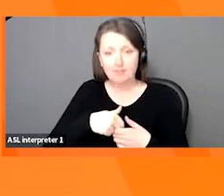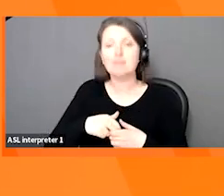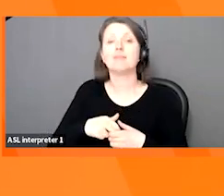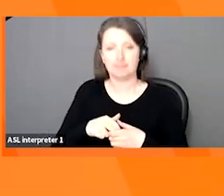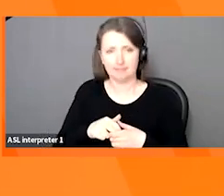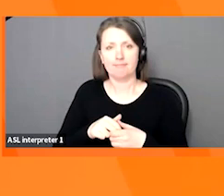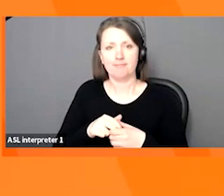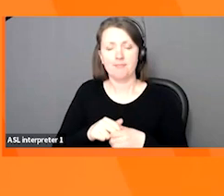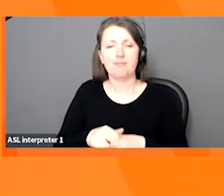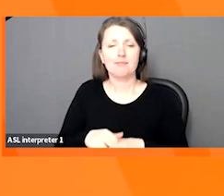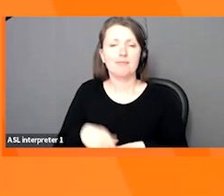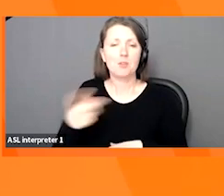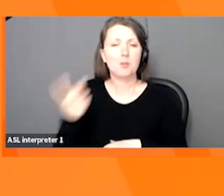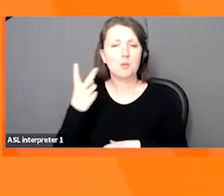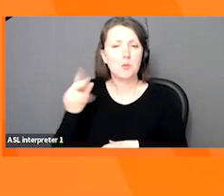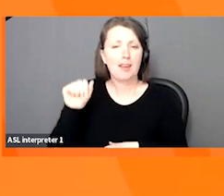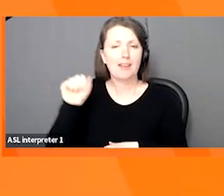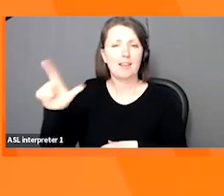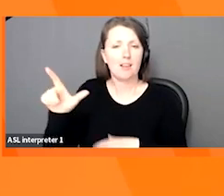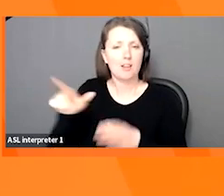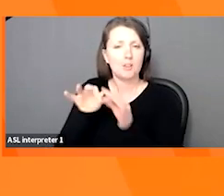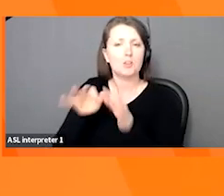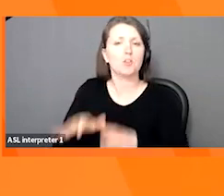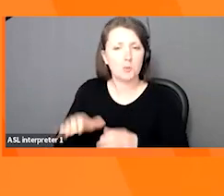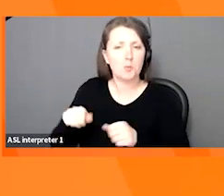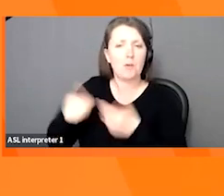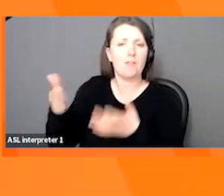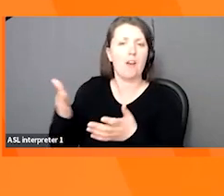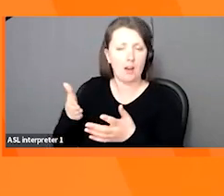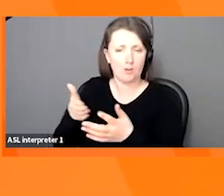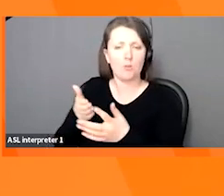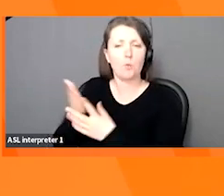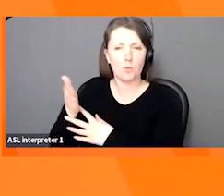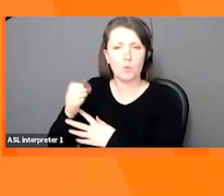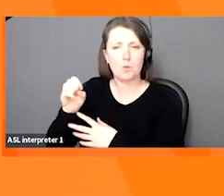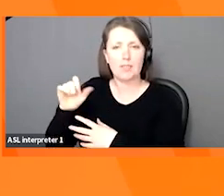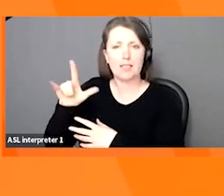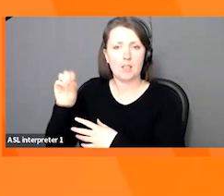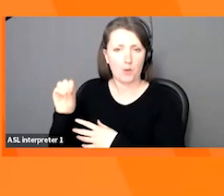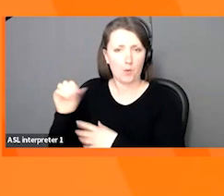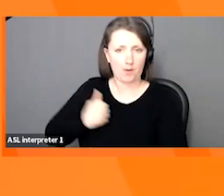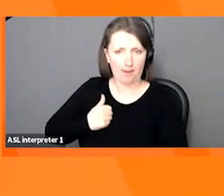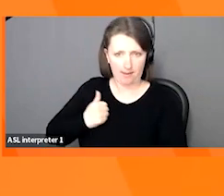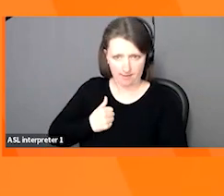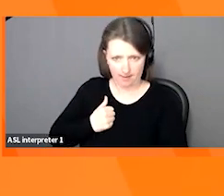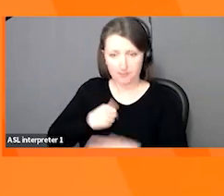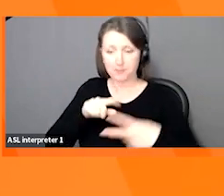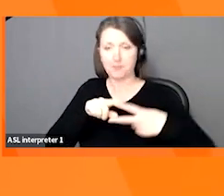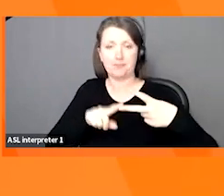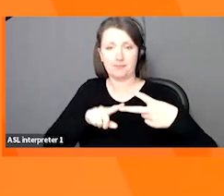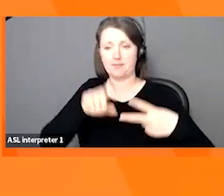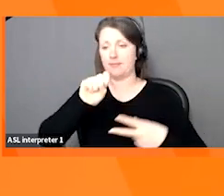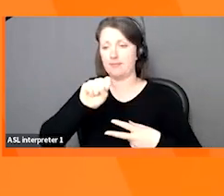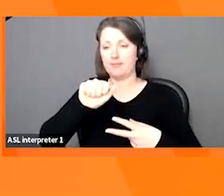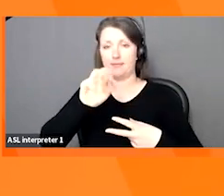Sign Language interpreters whose time today is graciously provided in kind by SLEO Canada, Samantha and Jeanette.